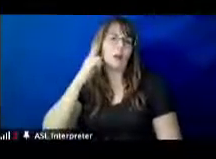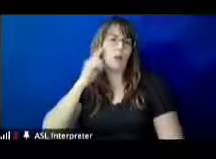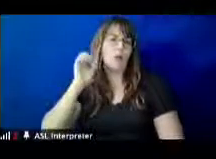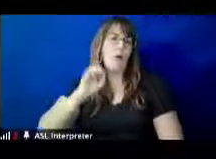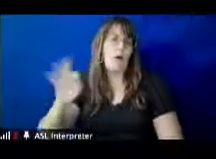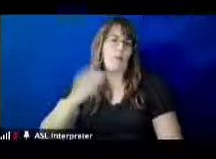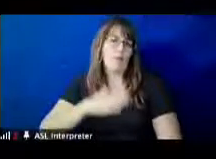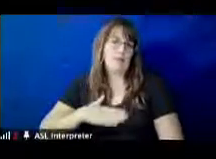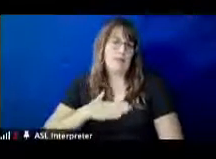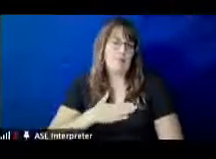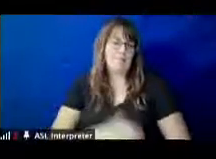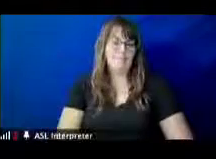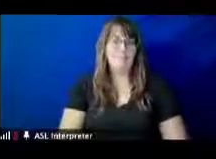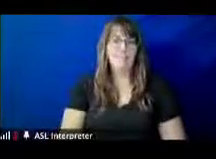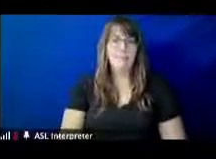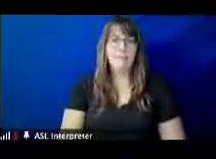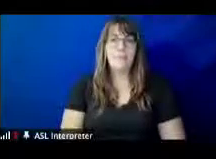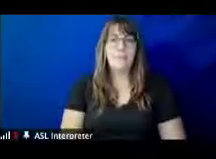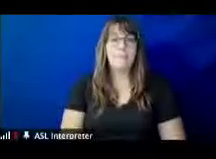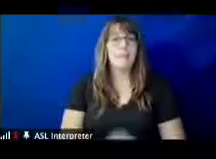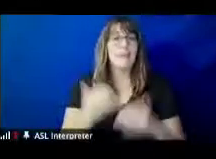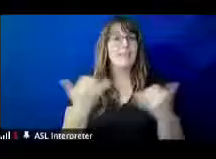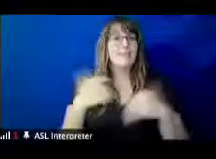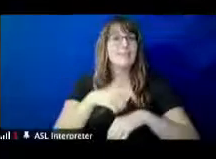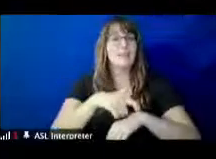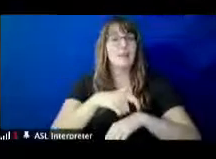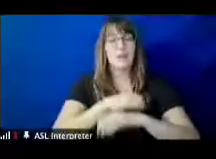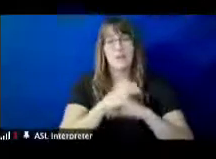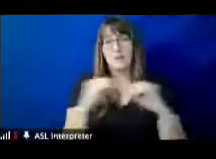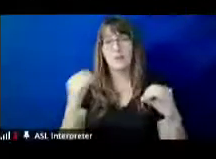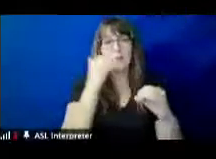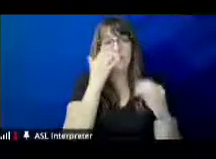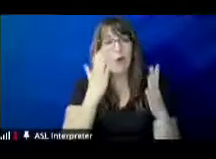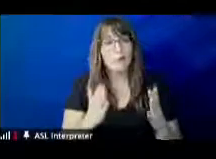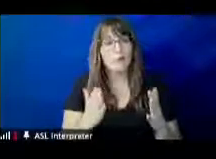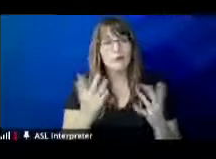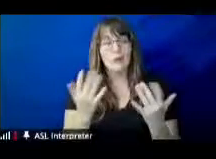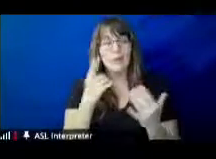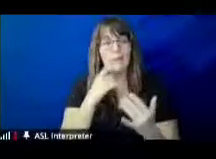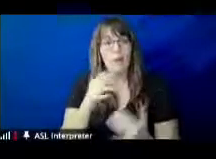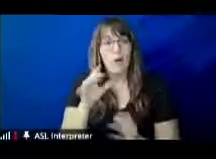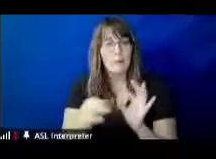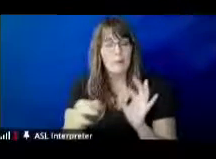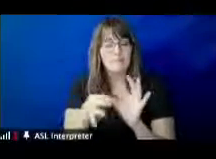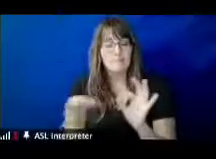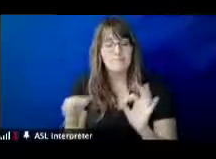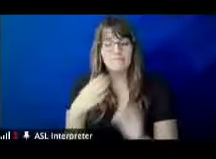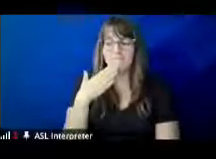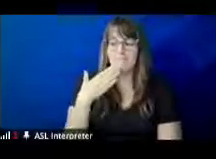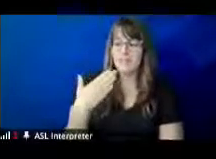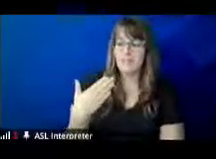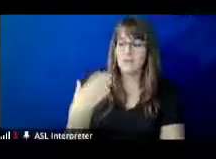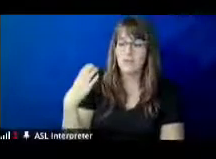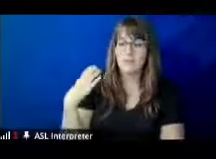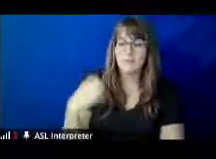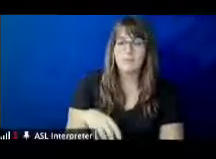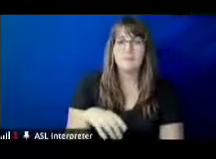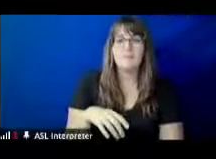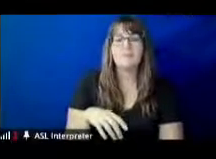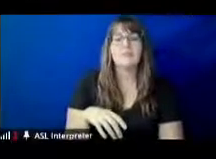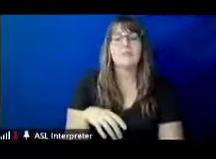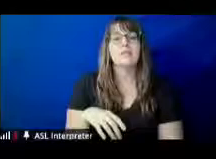stream volume. And we do not have anyone in the queue at this time, Chair. Thank you. Just a